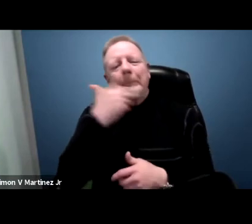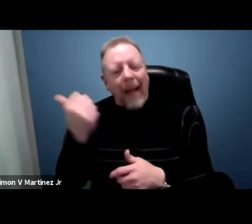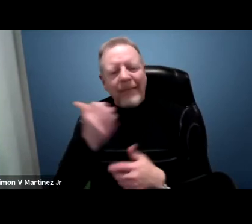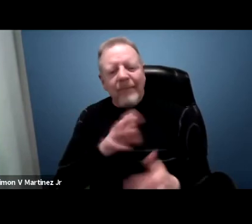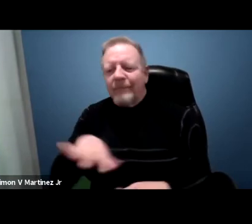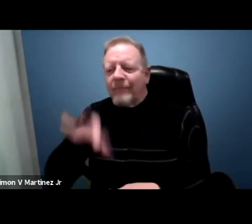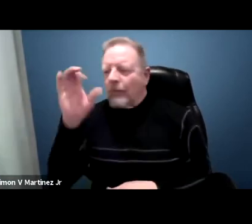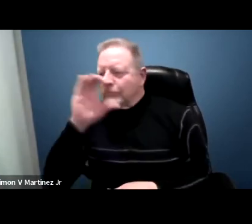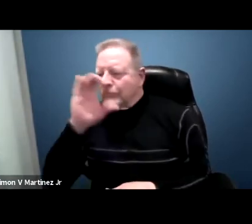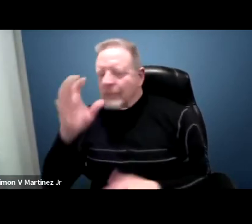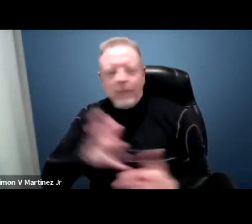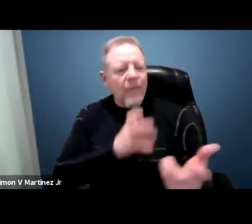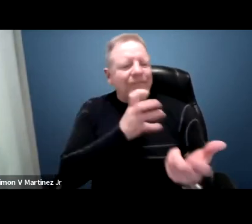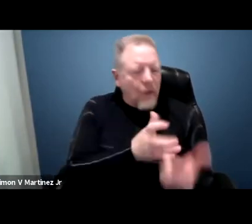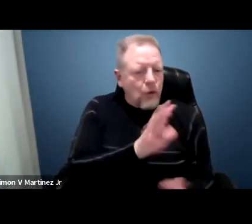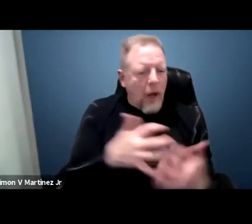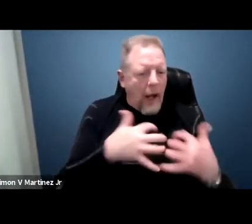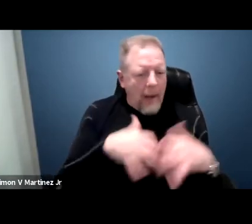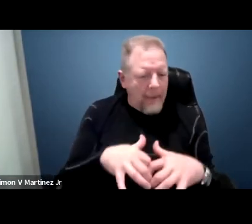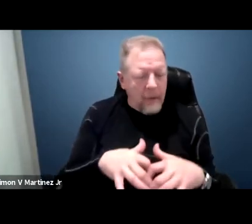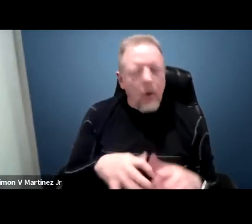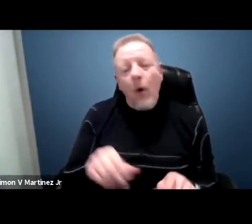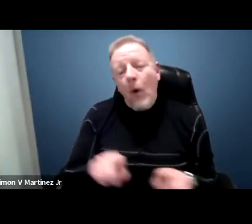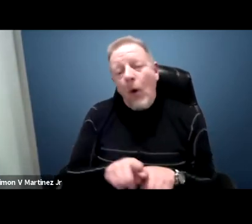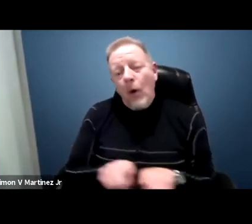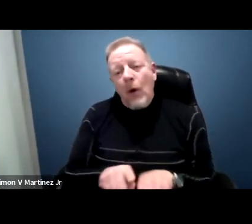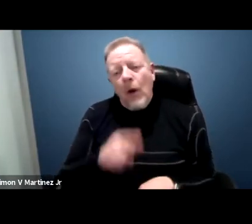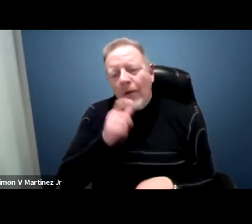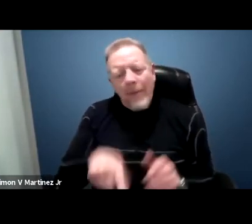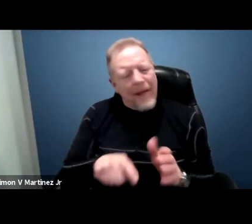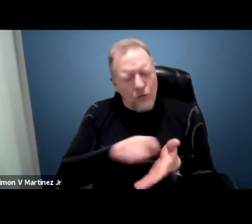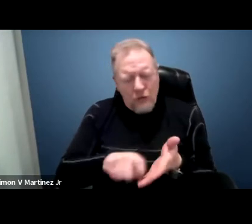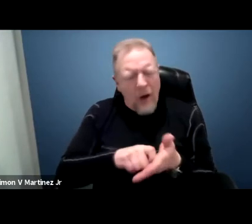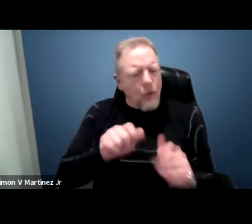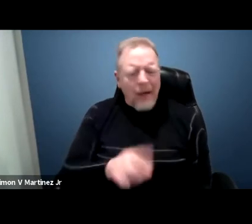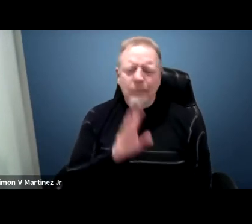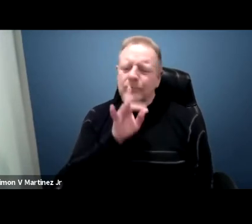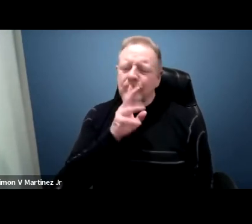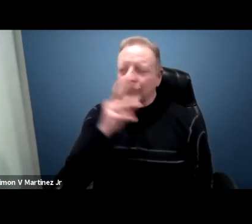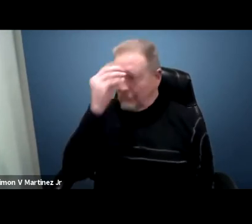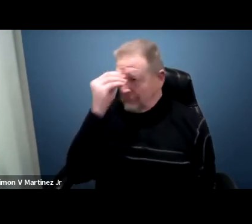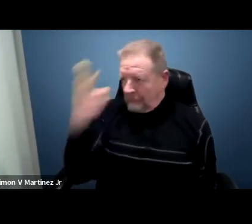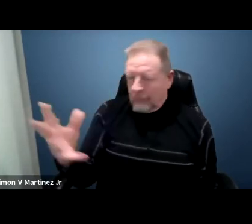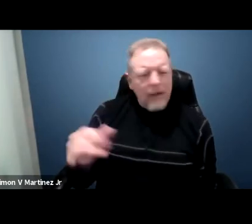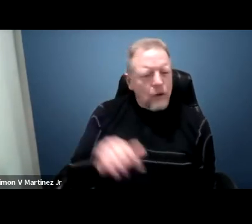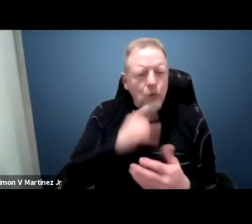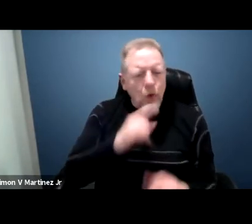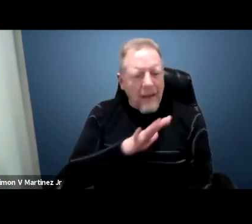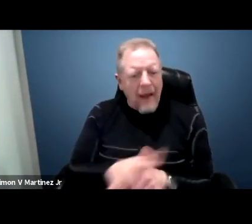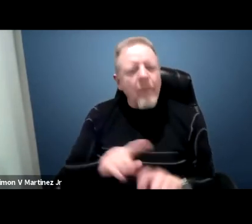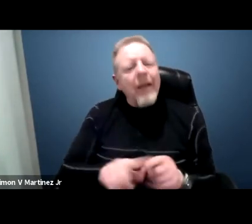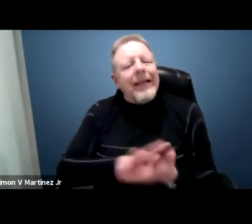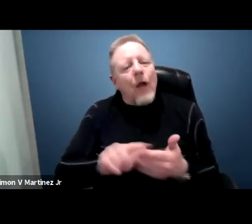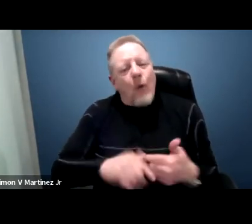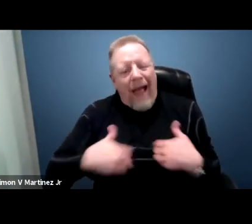Also, a request doesn't need to be in writing. You can make it verbally. but we always suggest that it's helpful to have